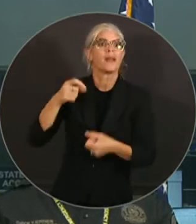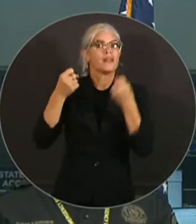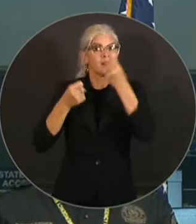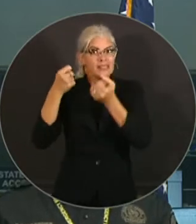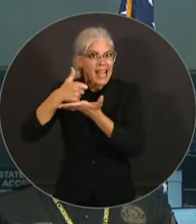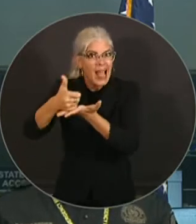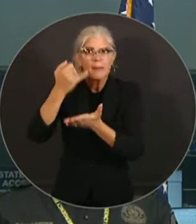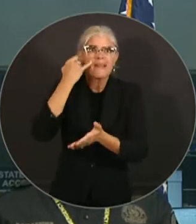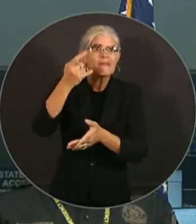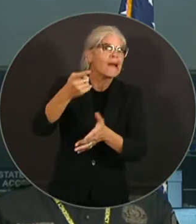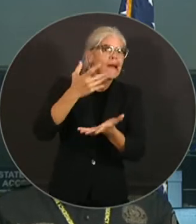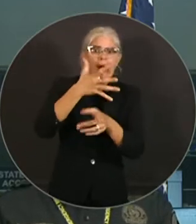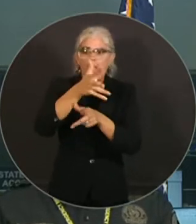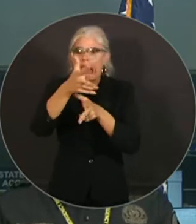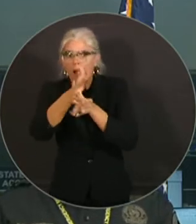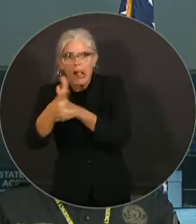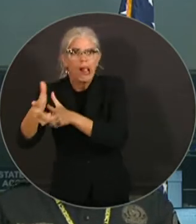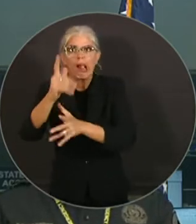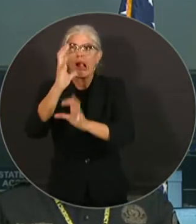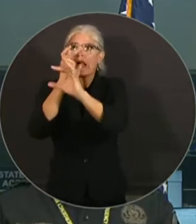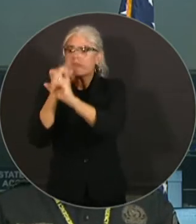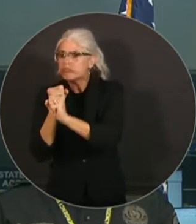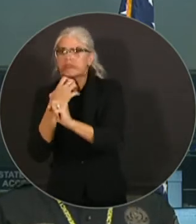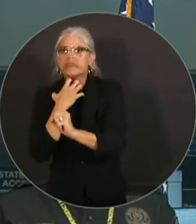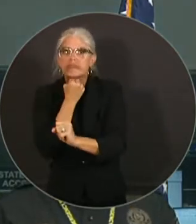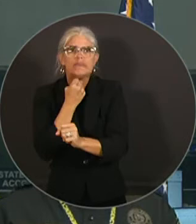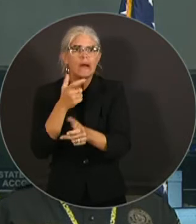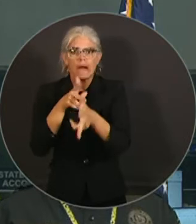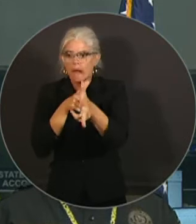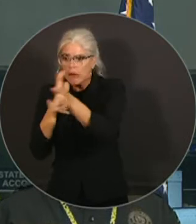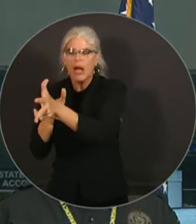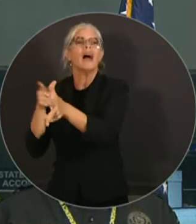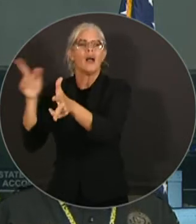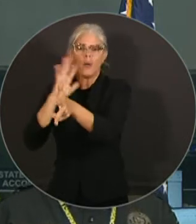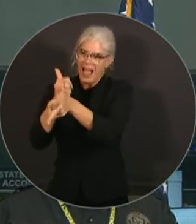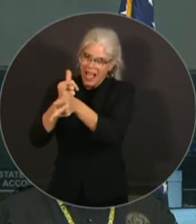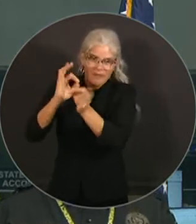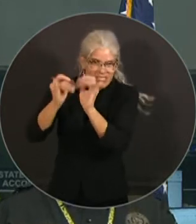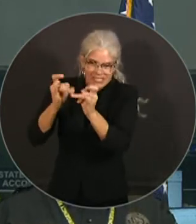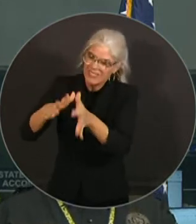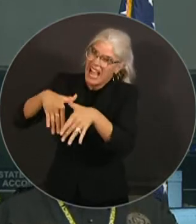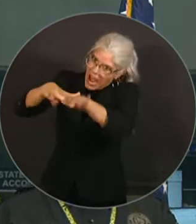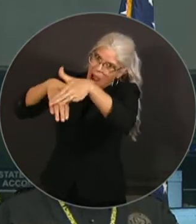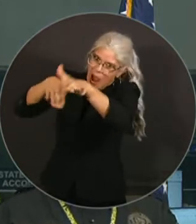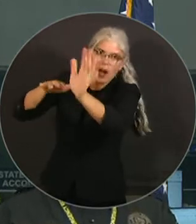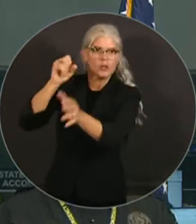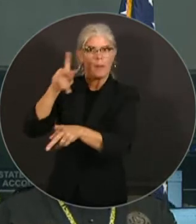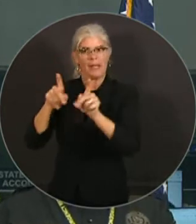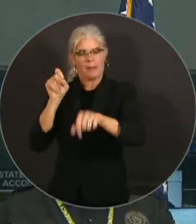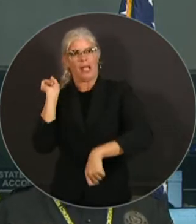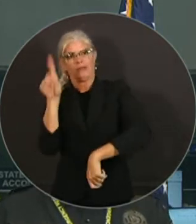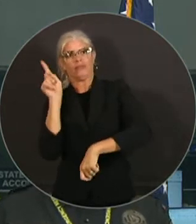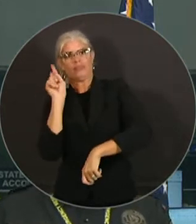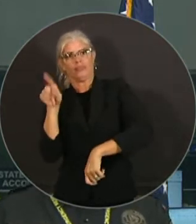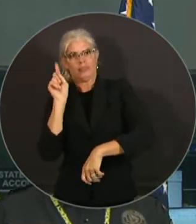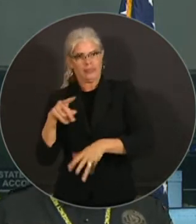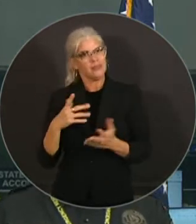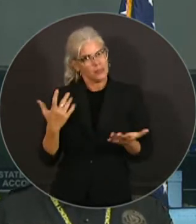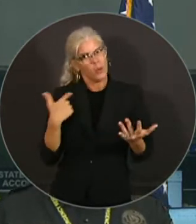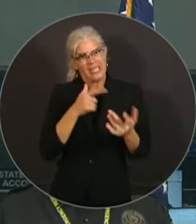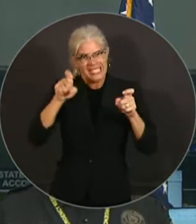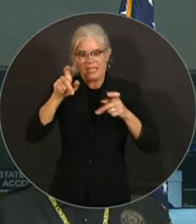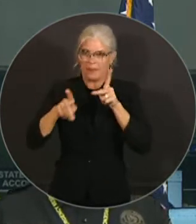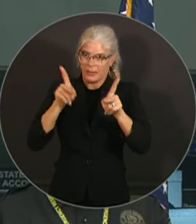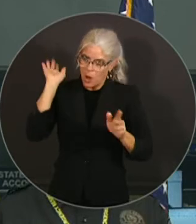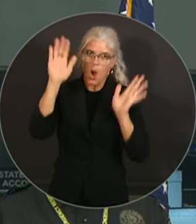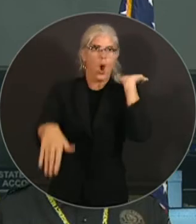if vehicles stall out, run out of gas, whatever, we need to get those out of the travelway as quickly as possible. Minor incidents, clear the travelways so people can continue